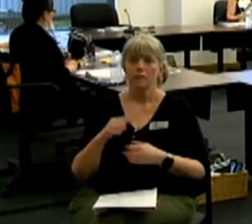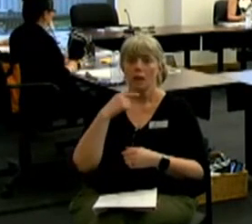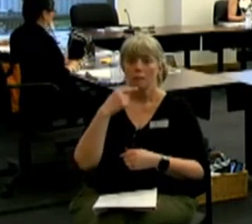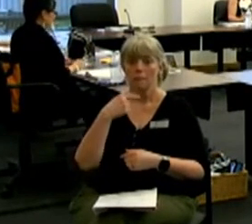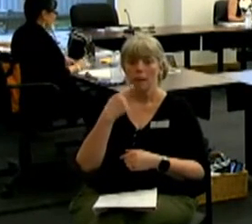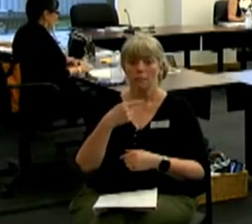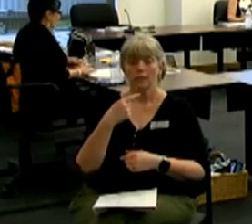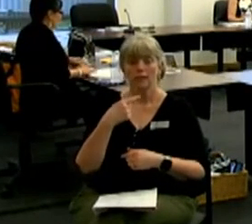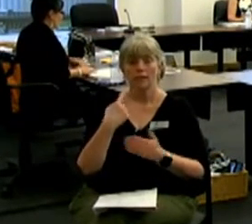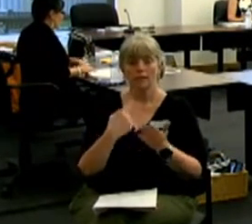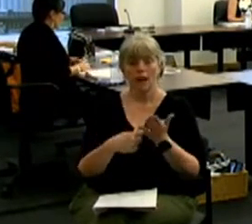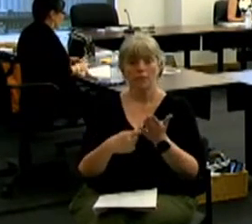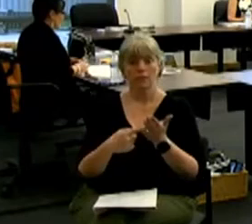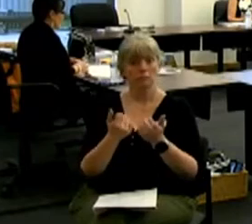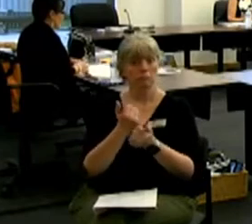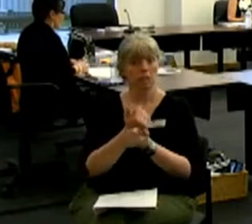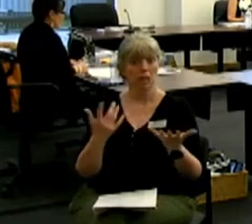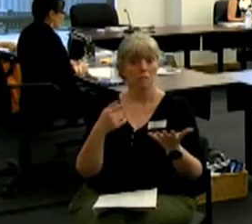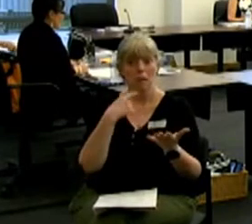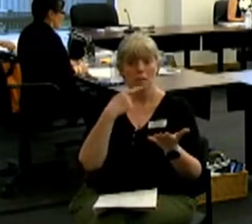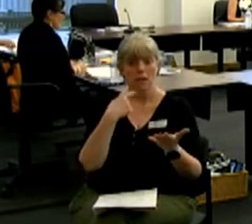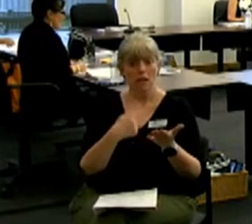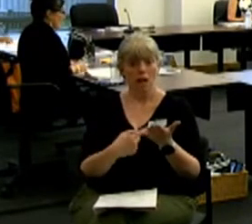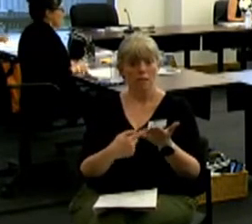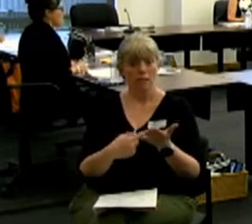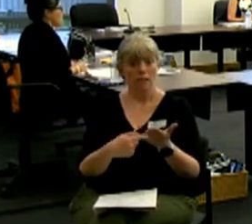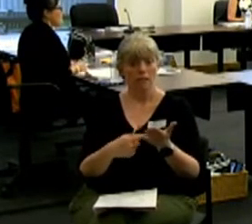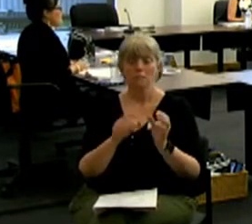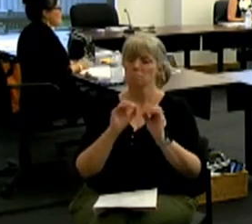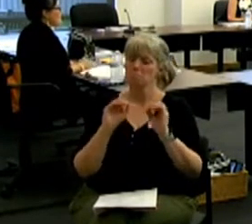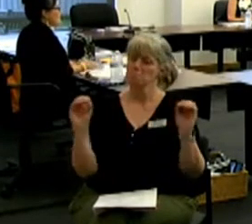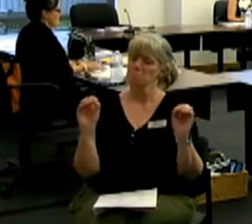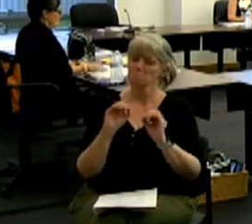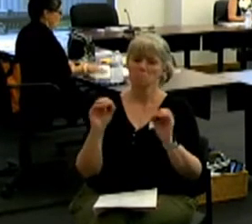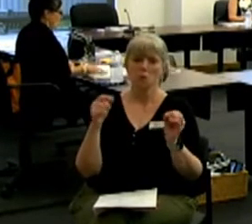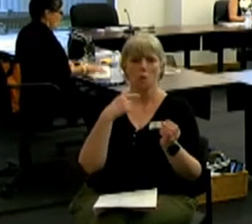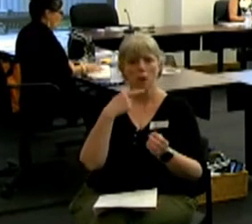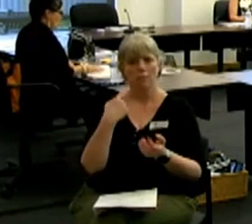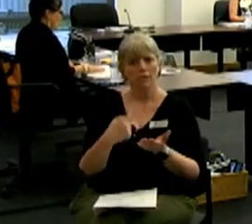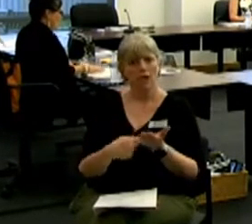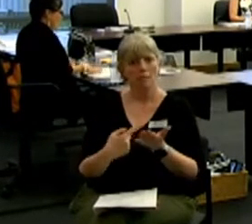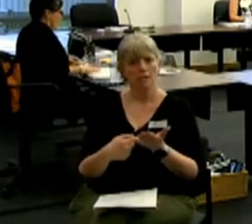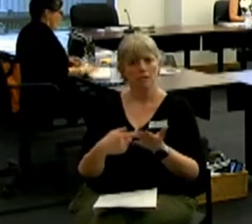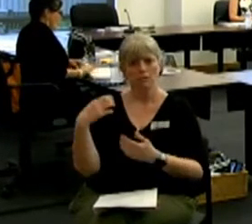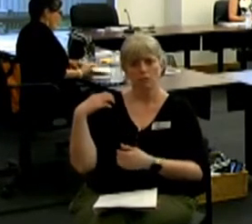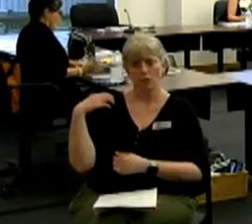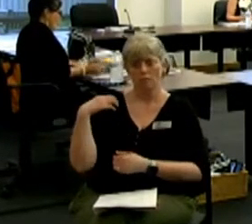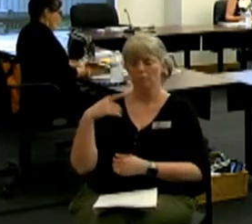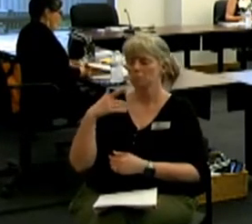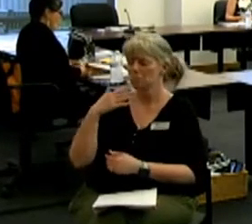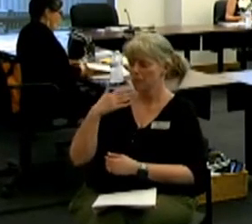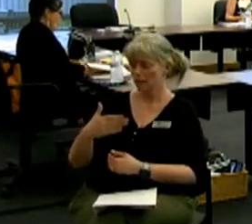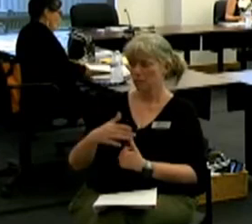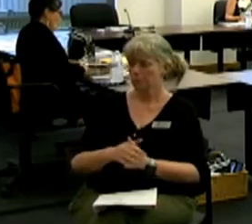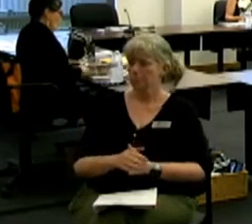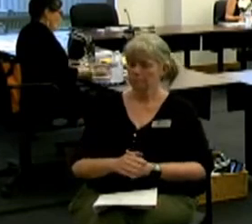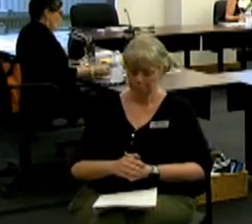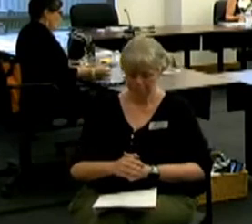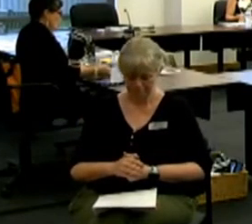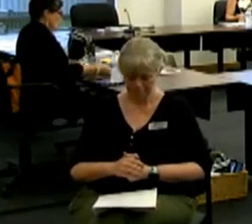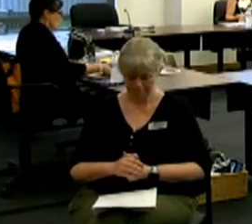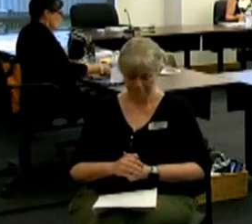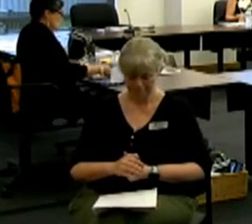Public comments. Any public comments? There are no public comments, Mr. Chairman. Okay, thank you.